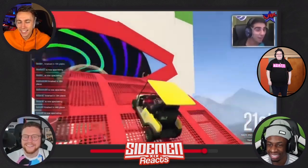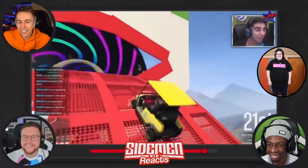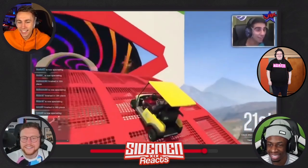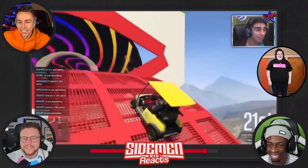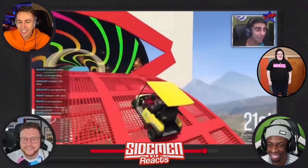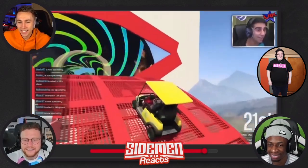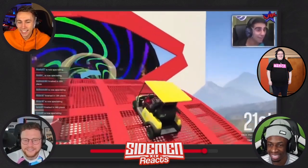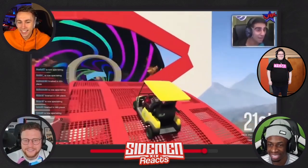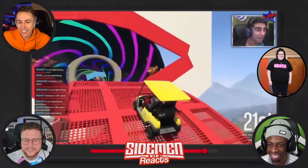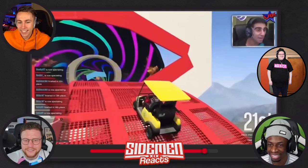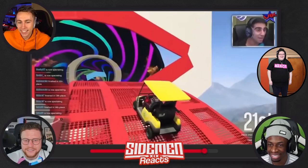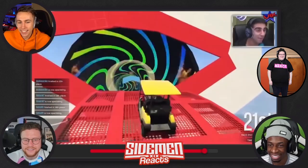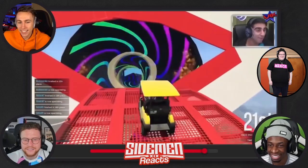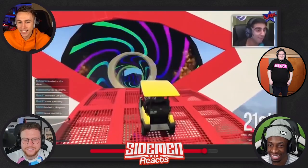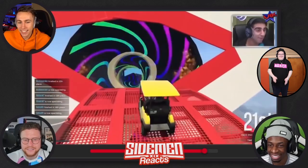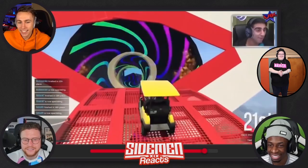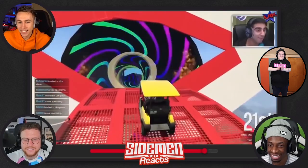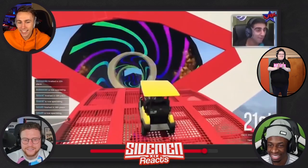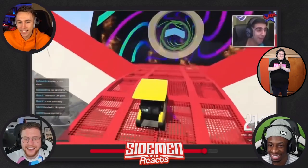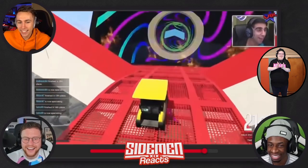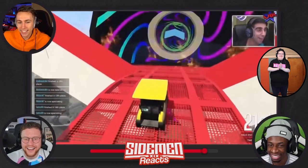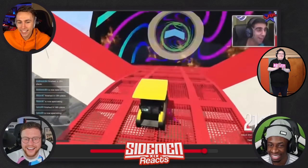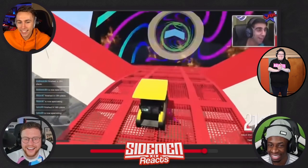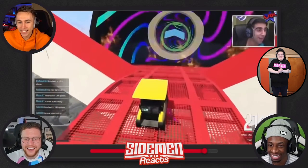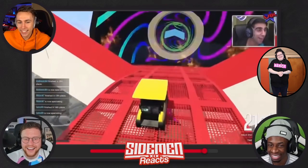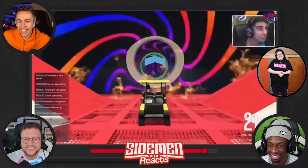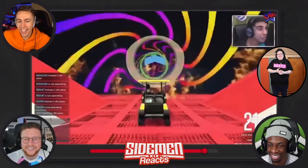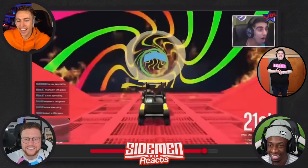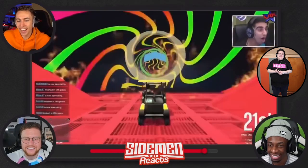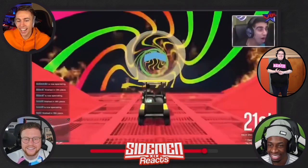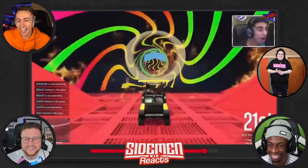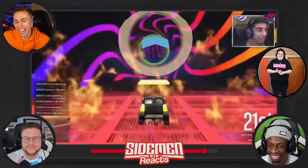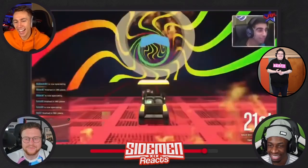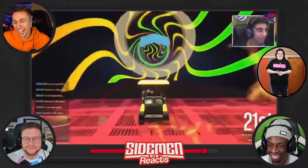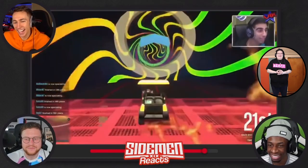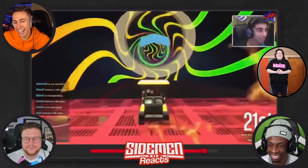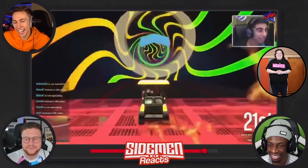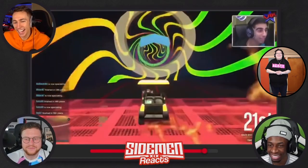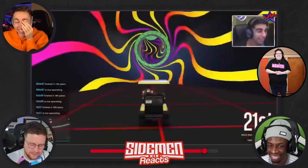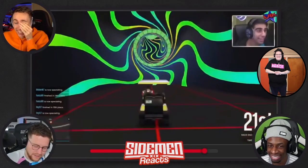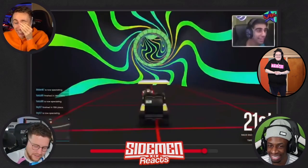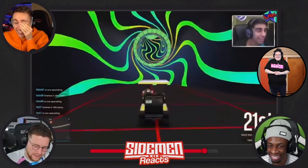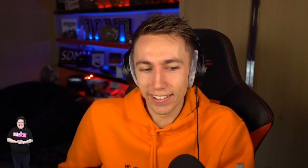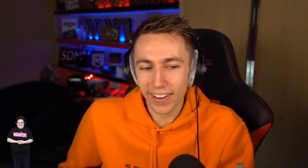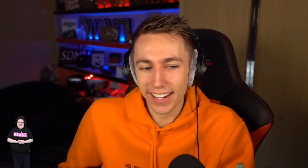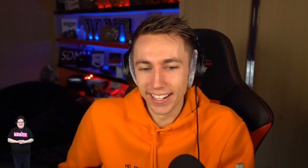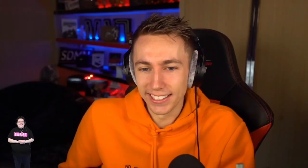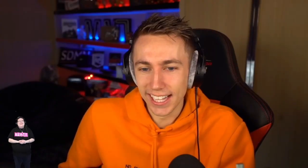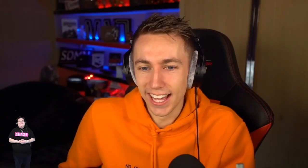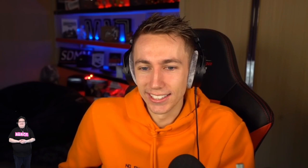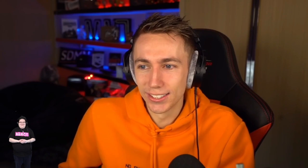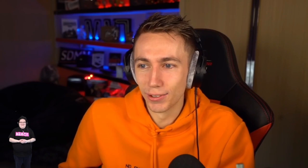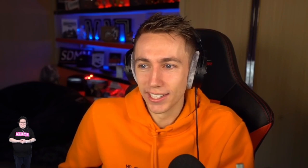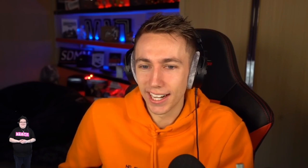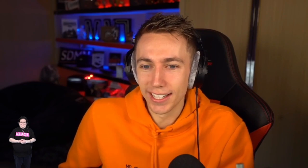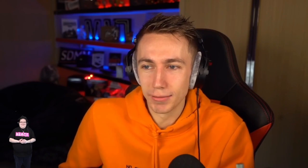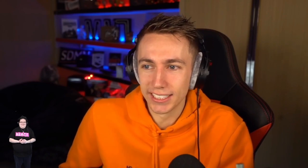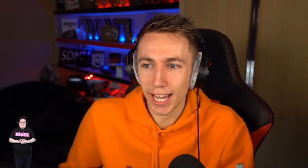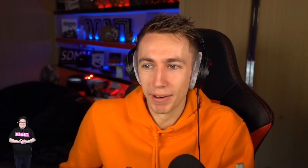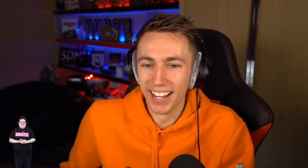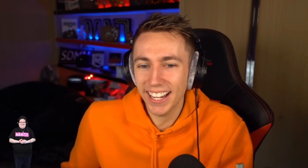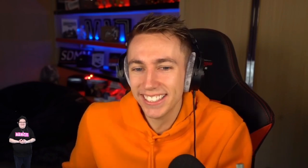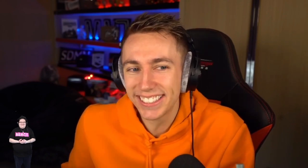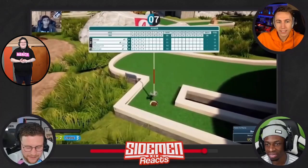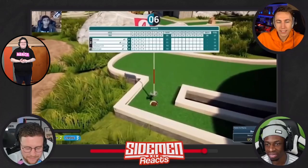Oh my god. Did he make it? Ah, there he goes. I just thought I was really unlucky. Vic finally understands what it's like to